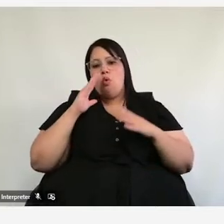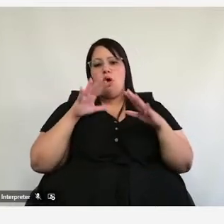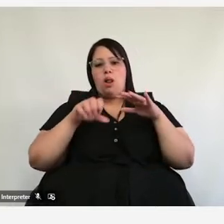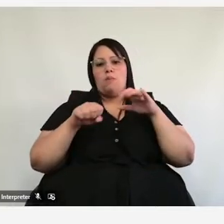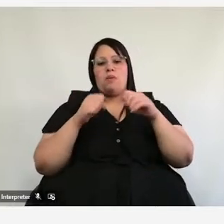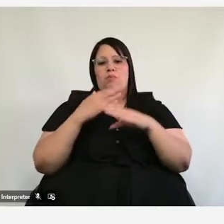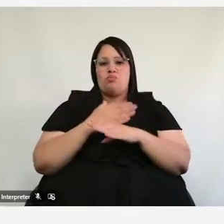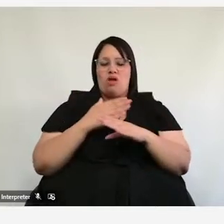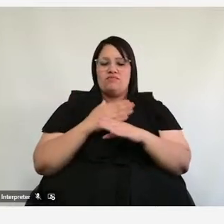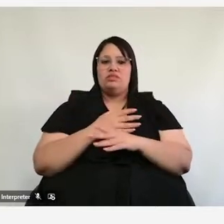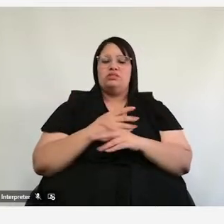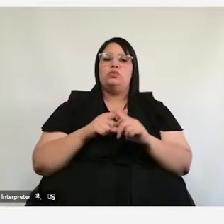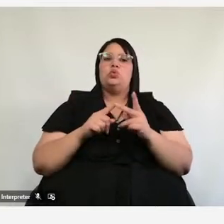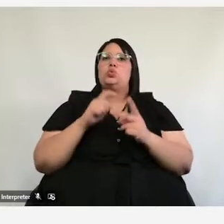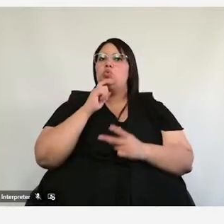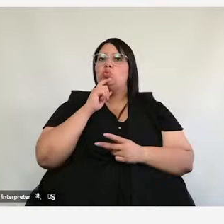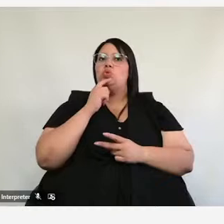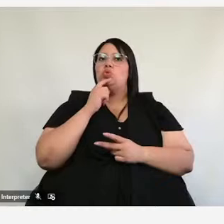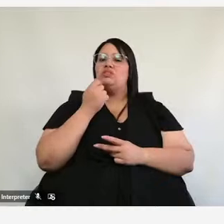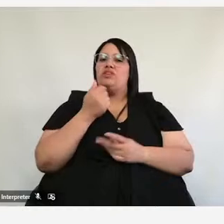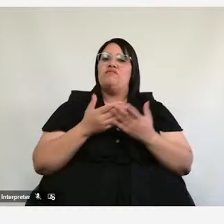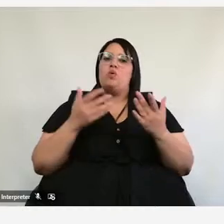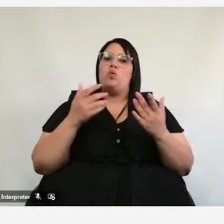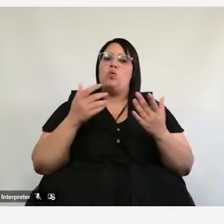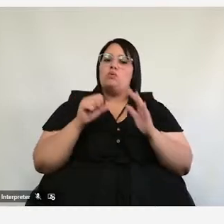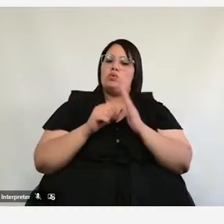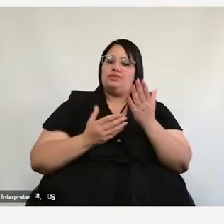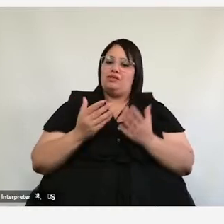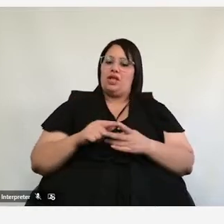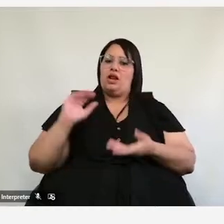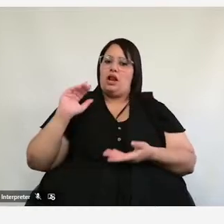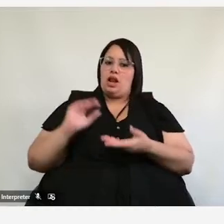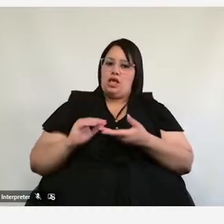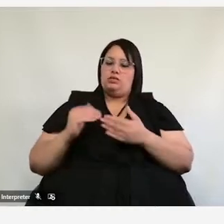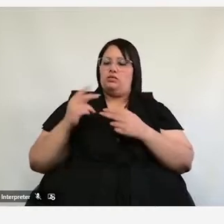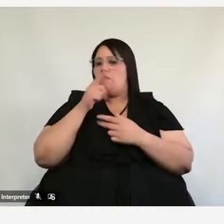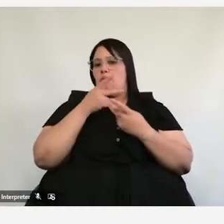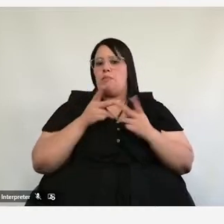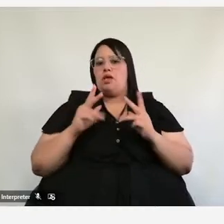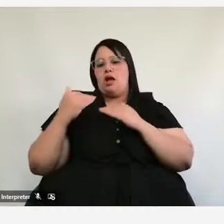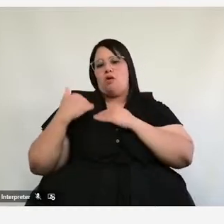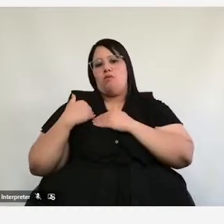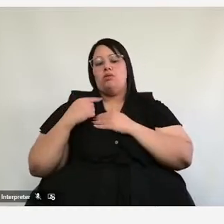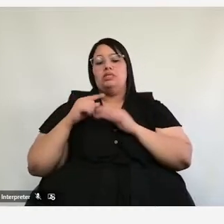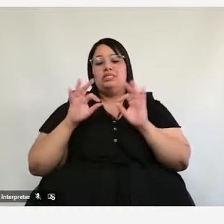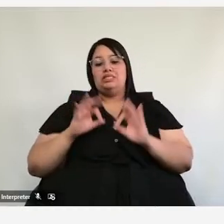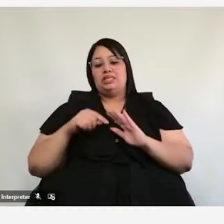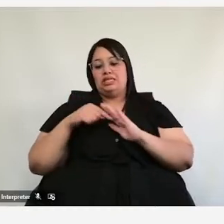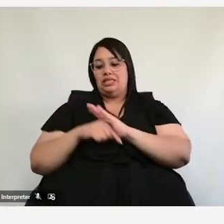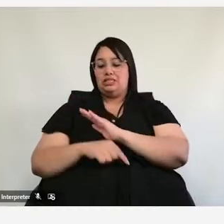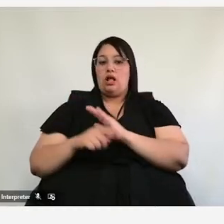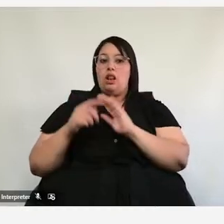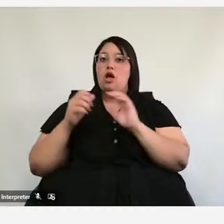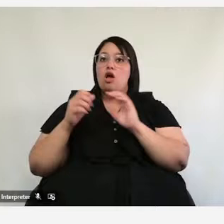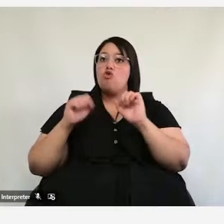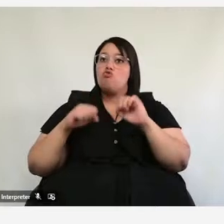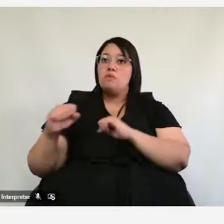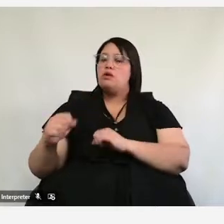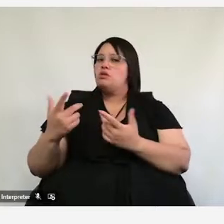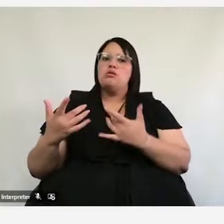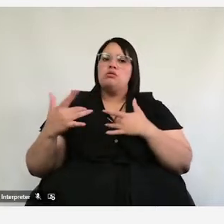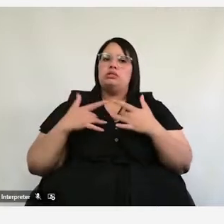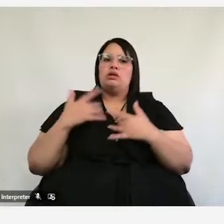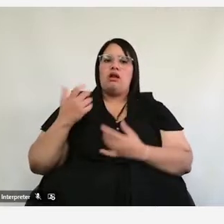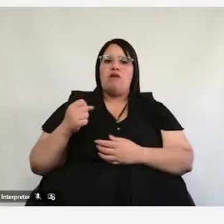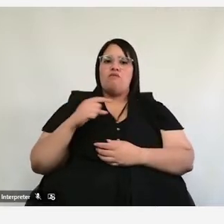user fees for essential services, and reduced public accountability. The details of these agreements remain opaque, raising concerns